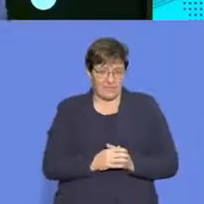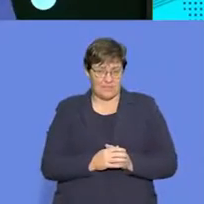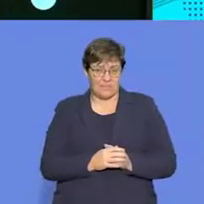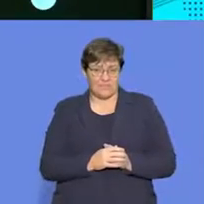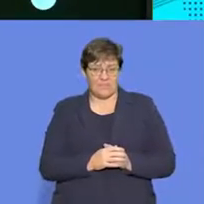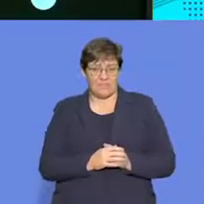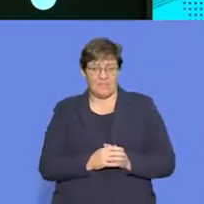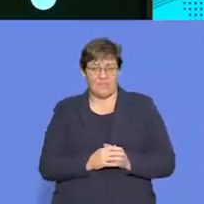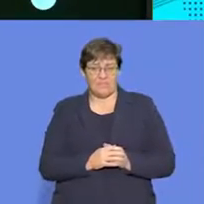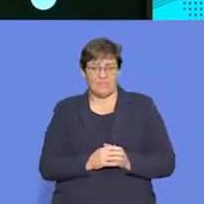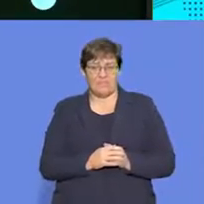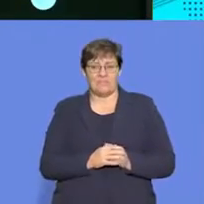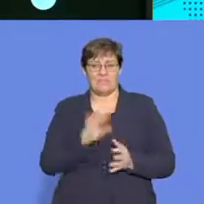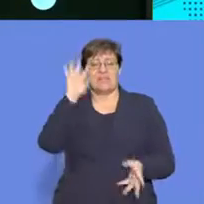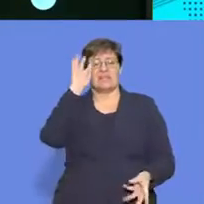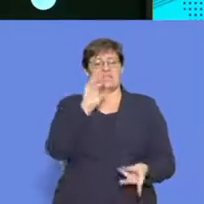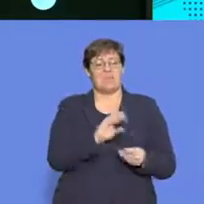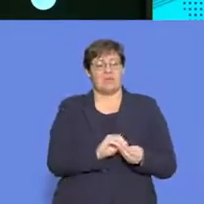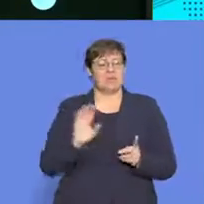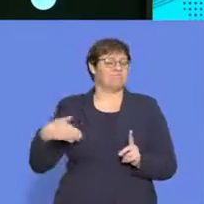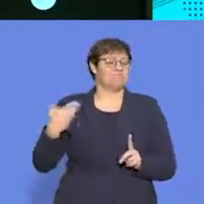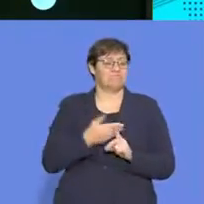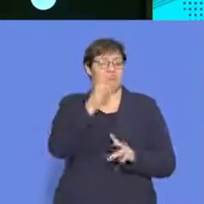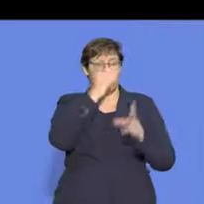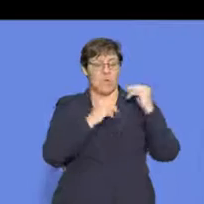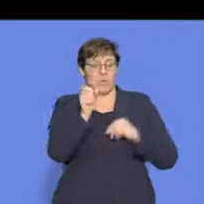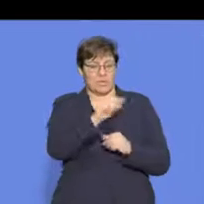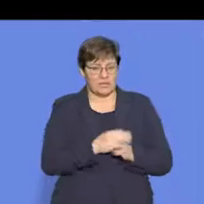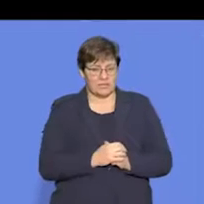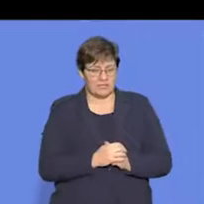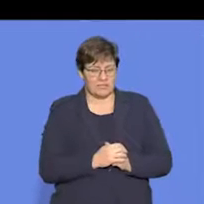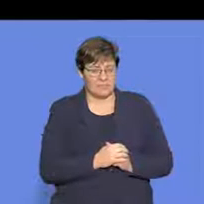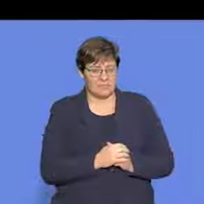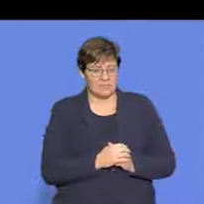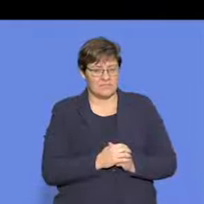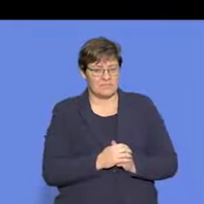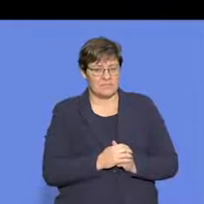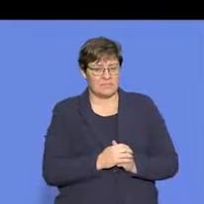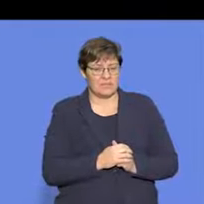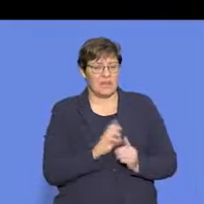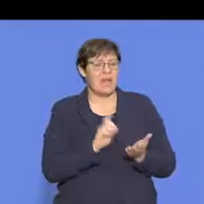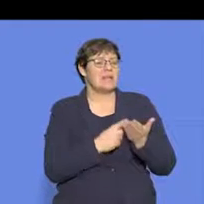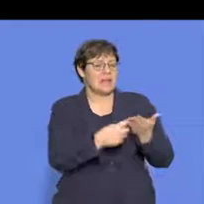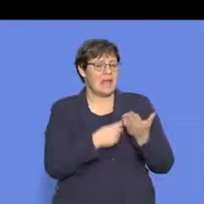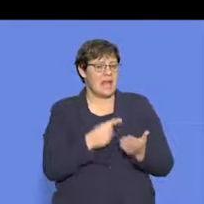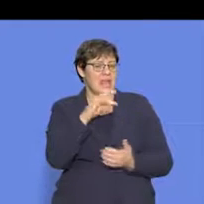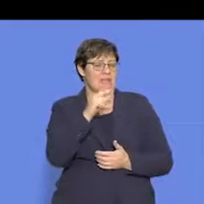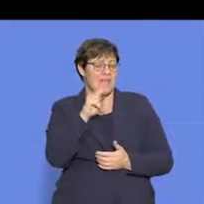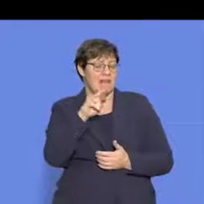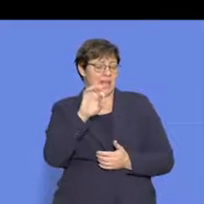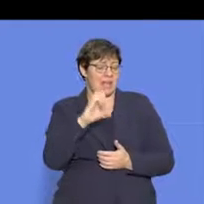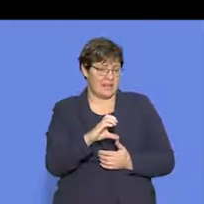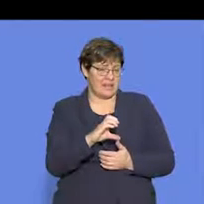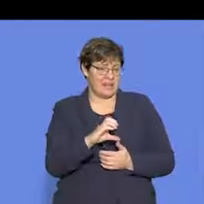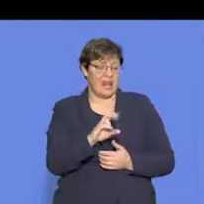there. Go and have a look for them. Let's just summarize what we've learned so far. And as we've been